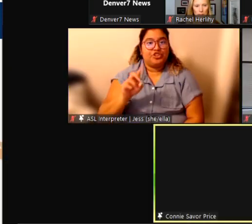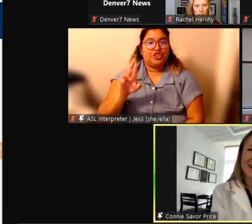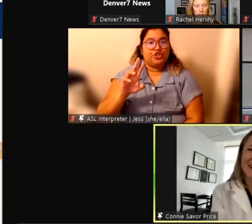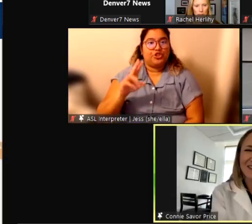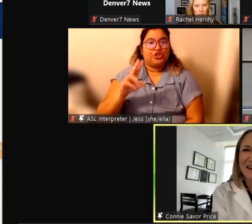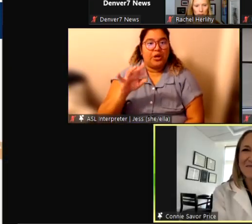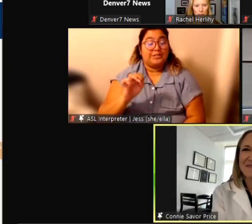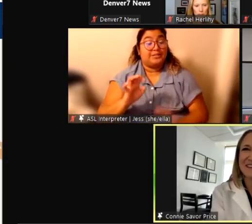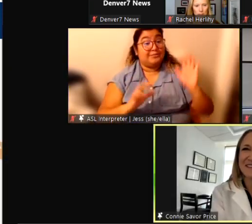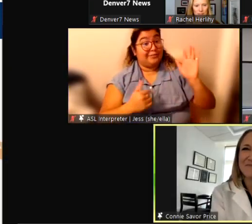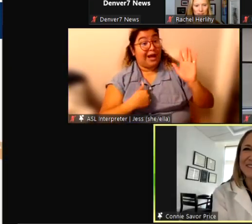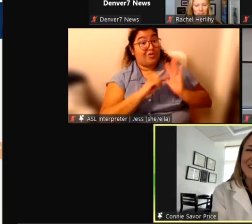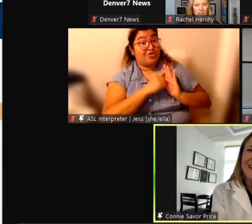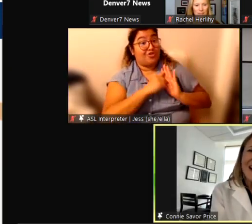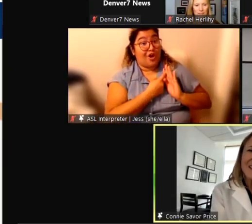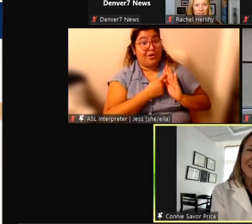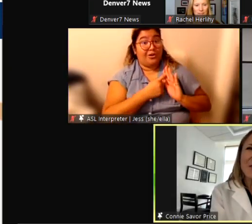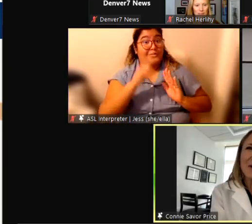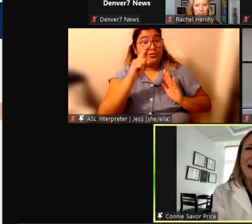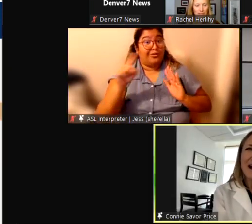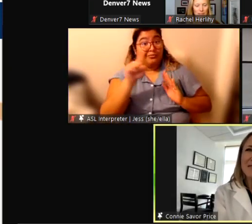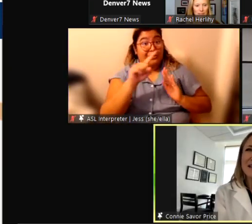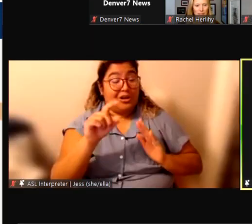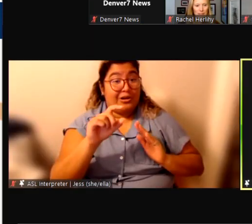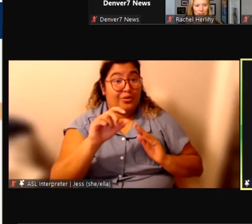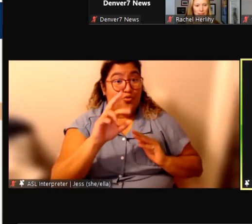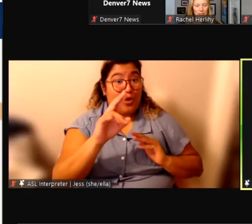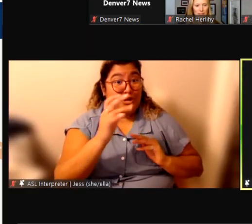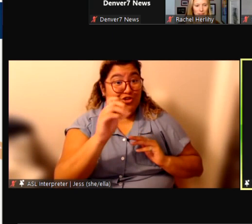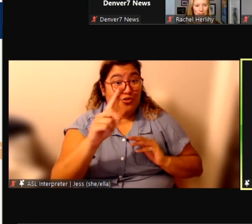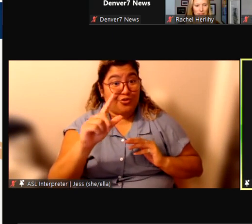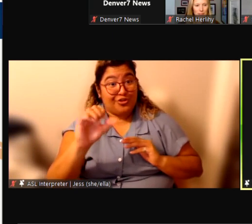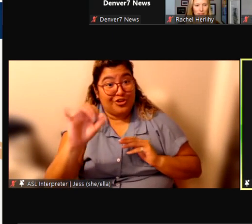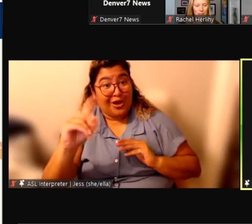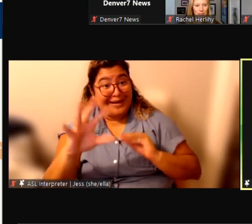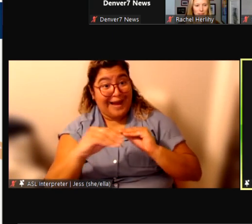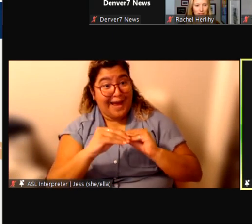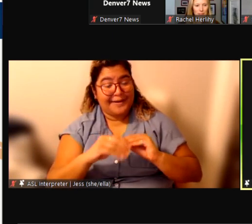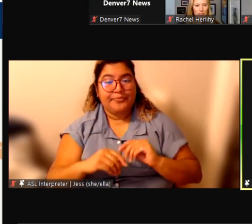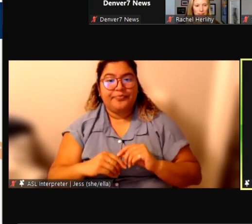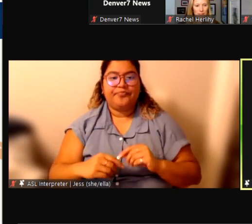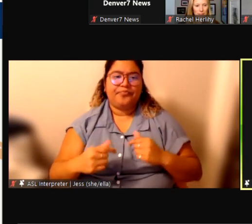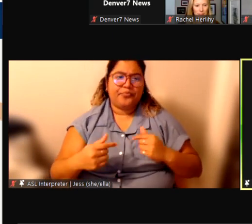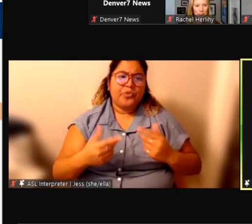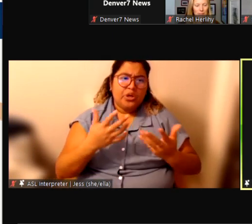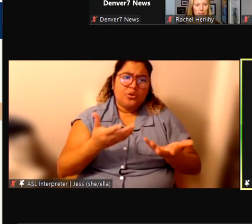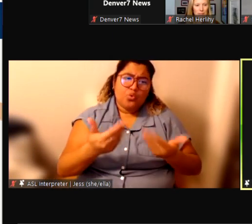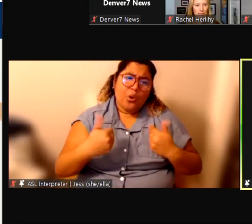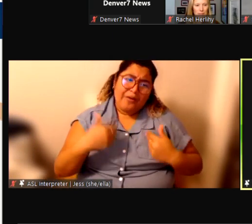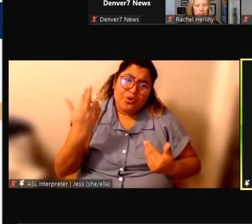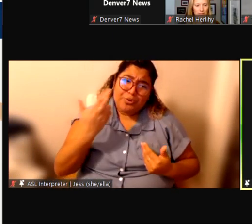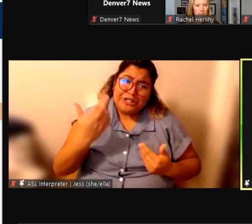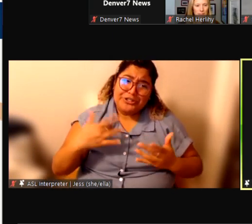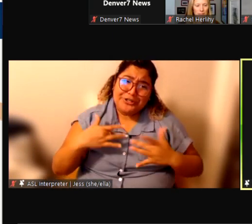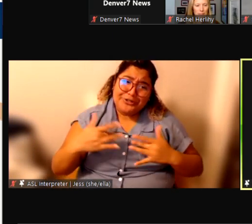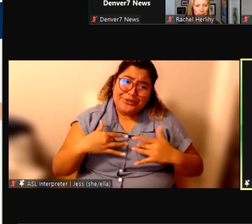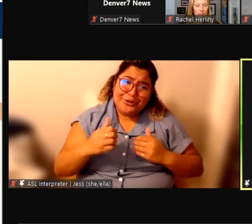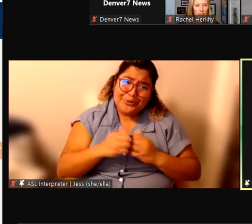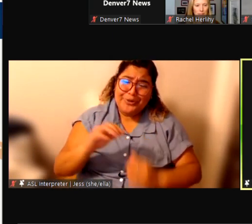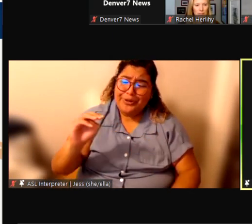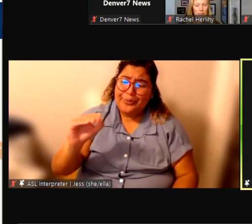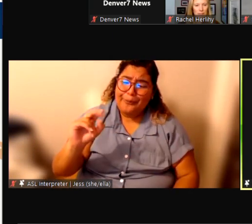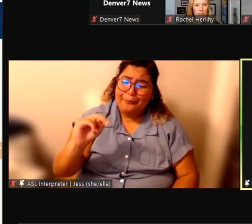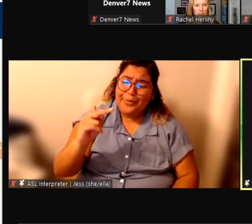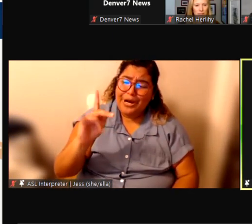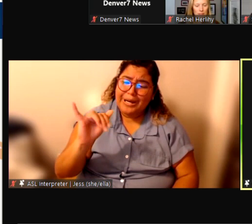and Scott pipe in. But, I think there's reason for concern for monkeypox because we're seeing an